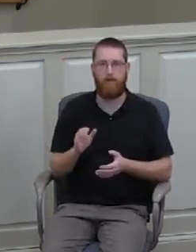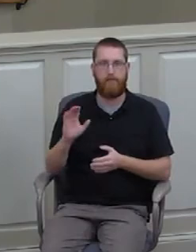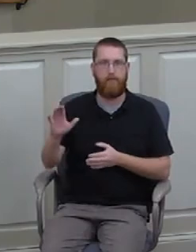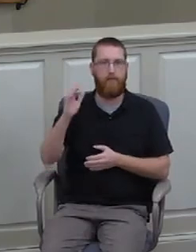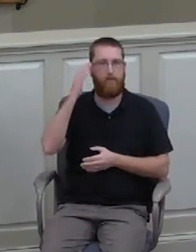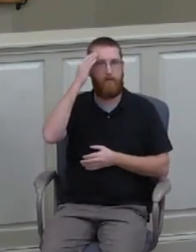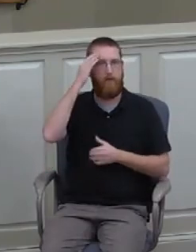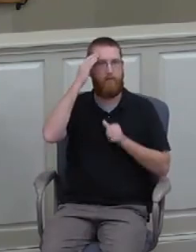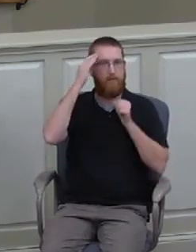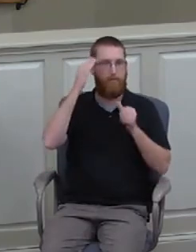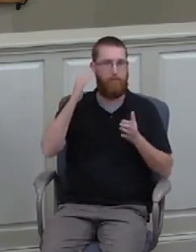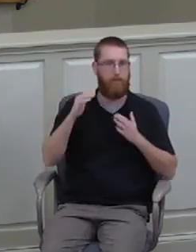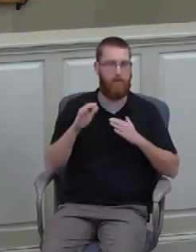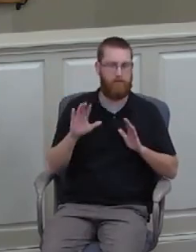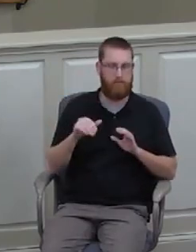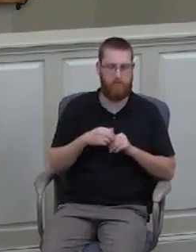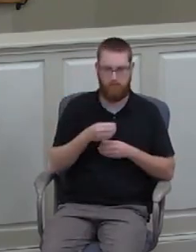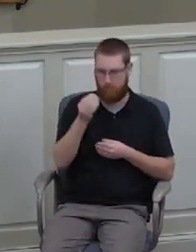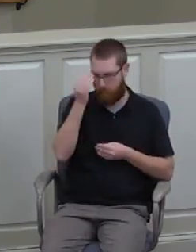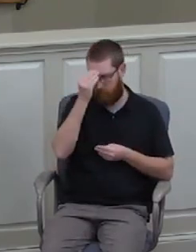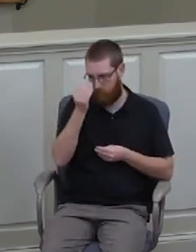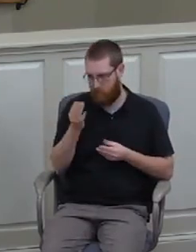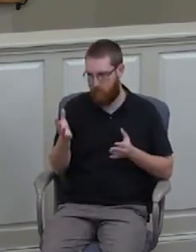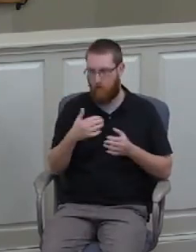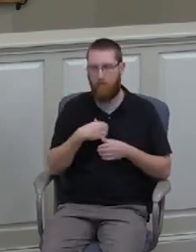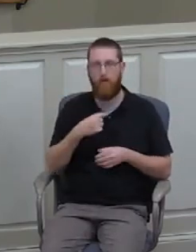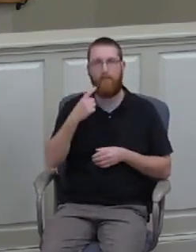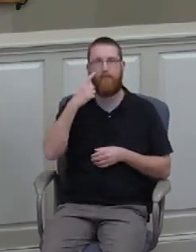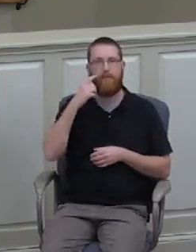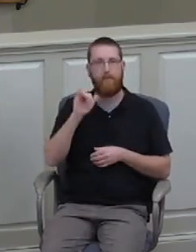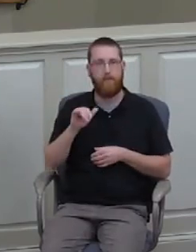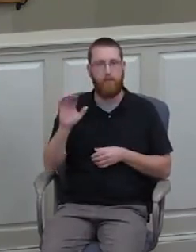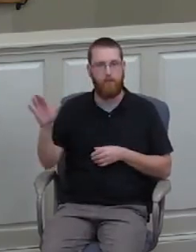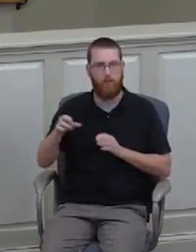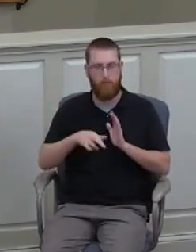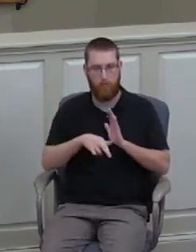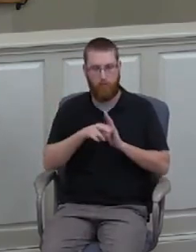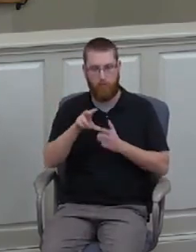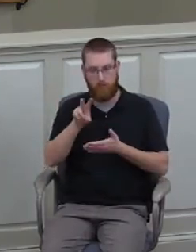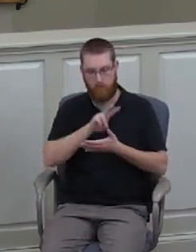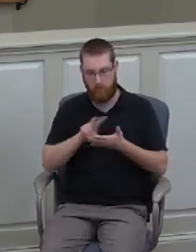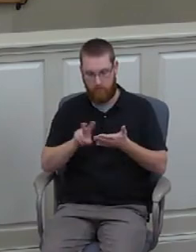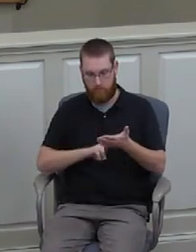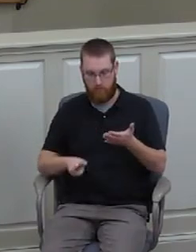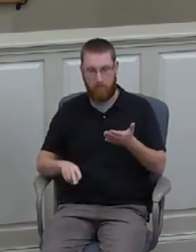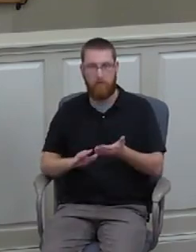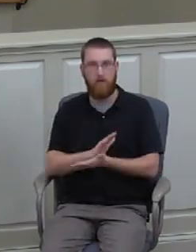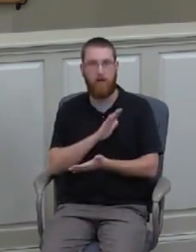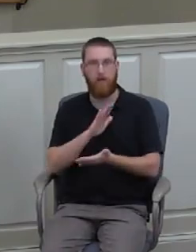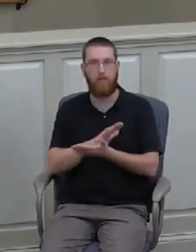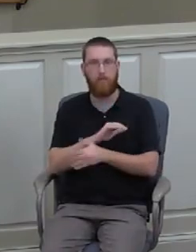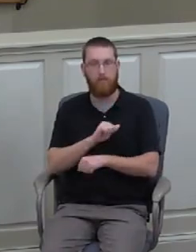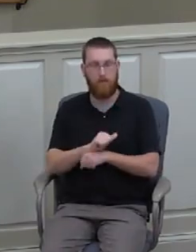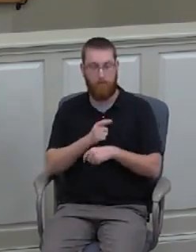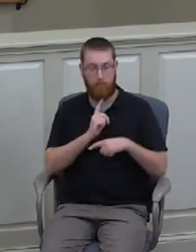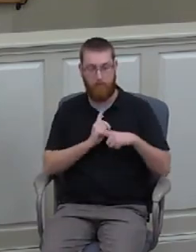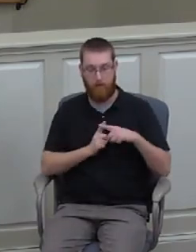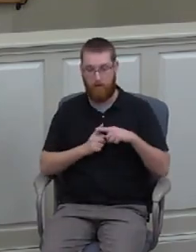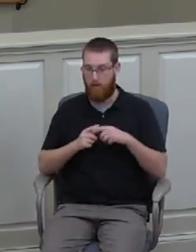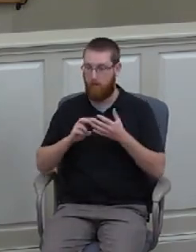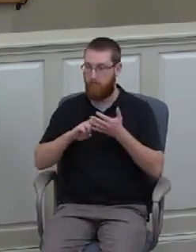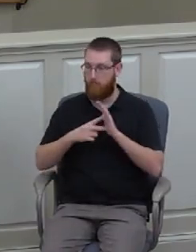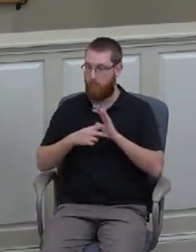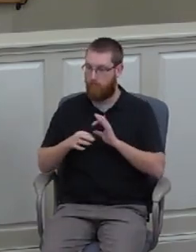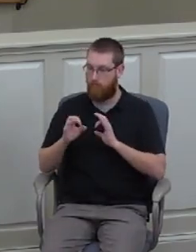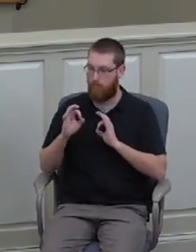not mine. And I think upon your review of this document tonight, if it is positive,